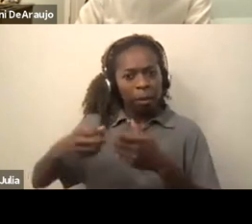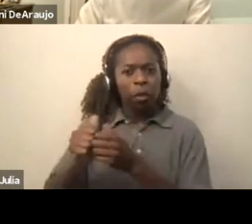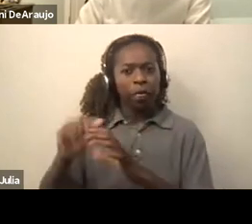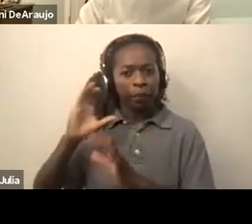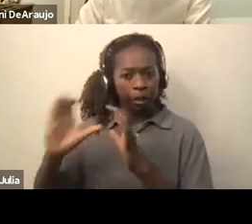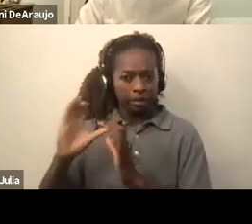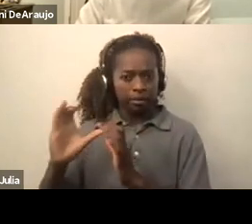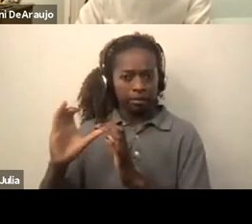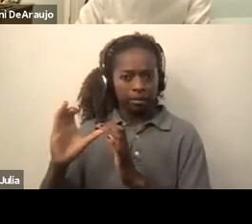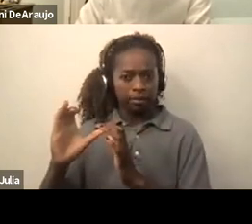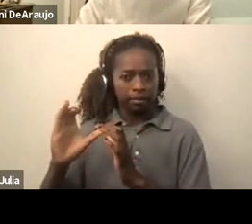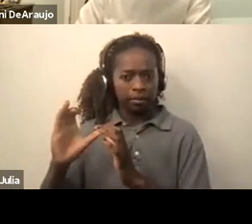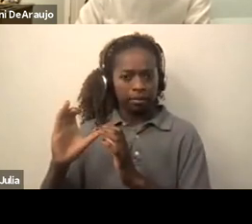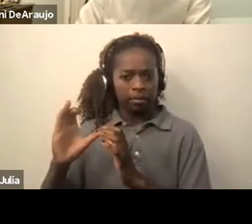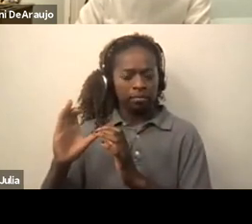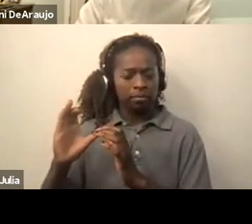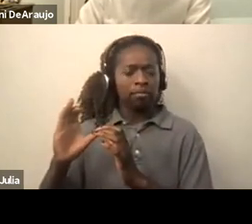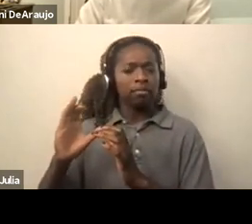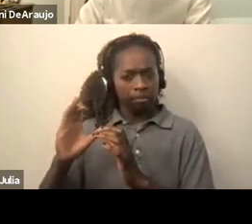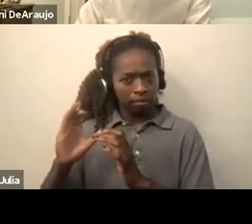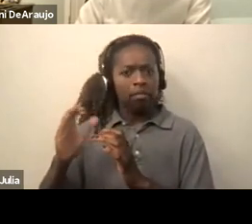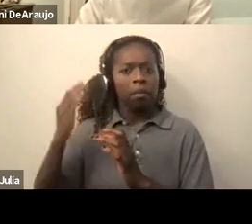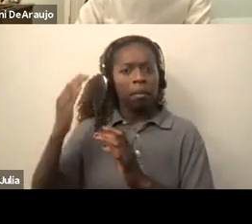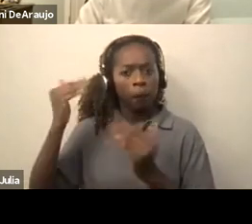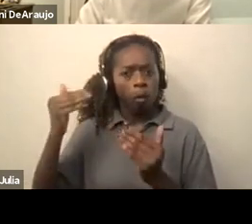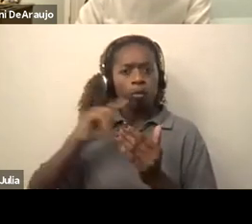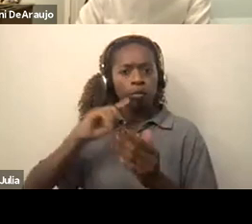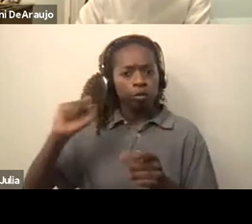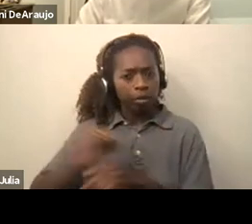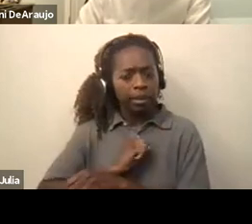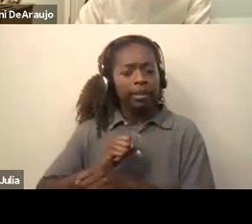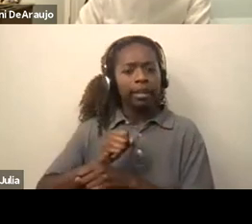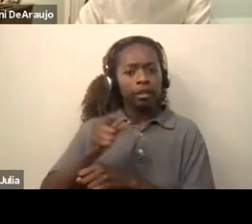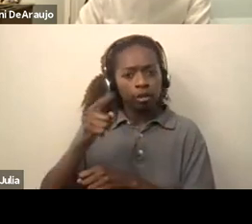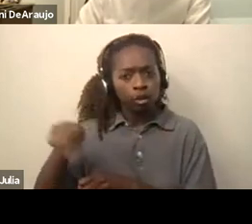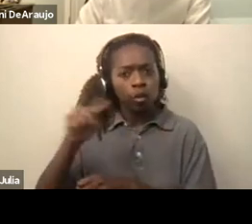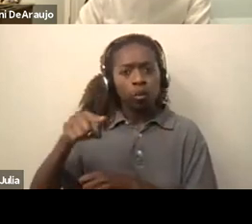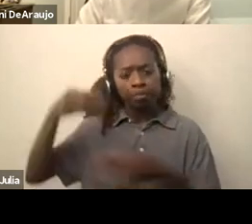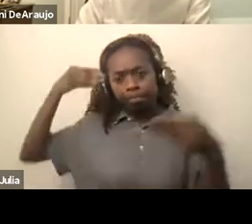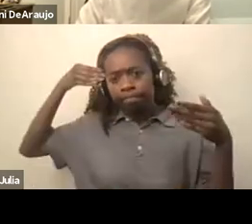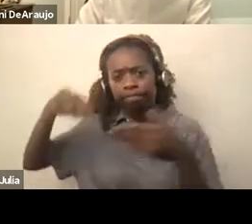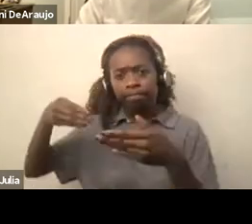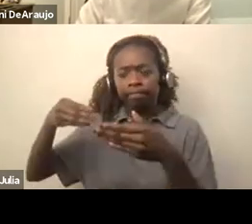becomes a true focal point that you'd look to resolve